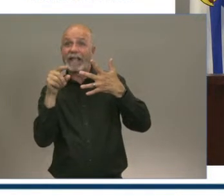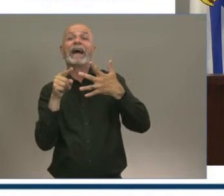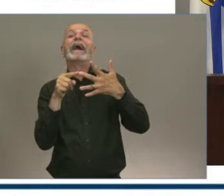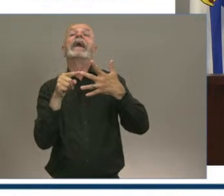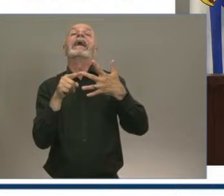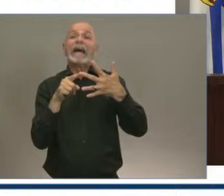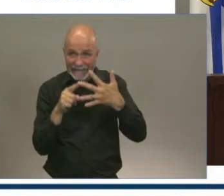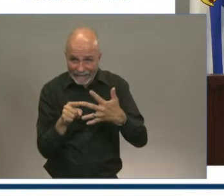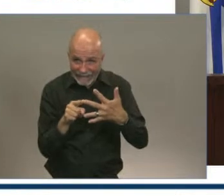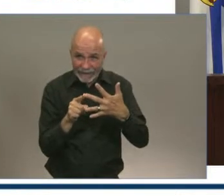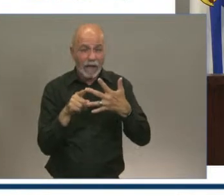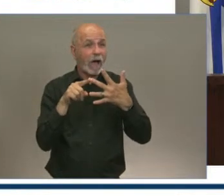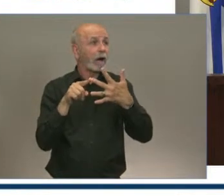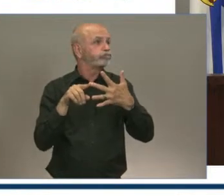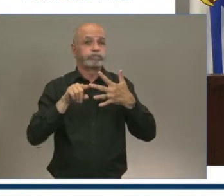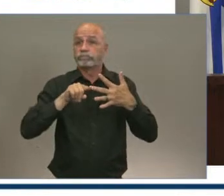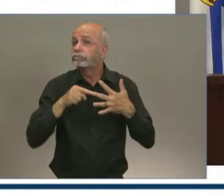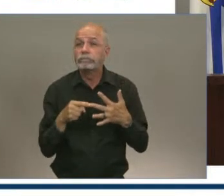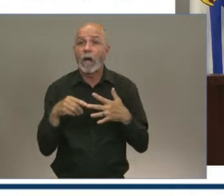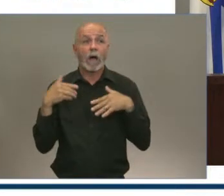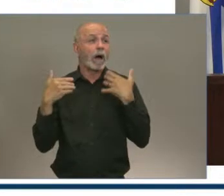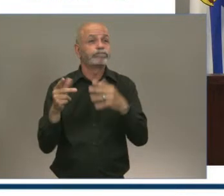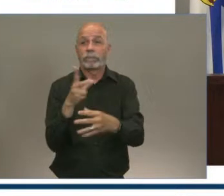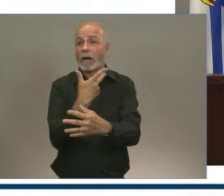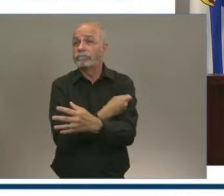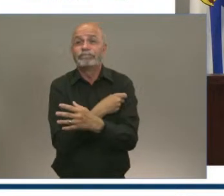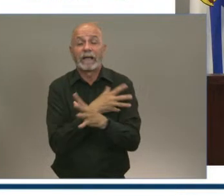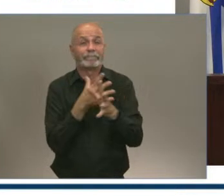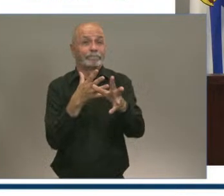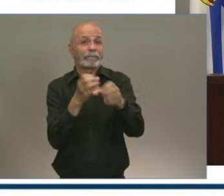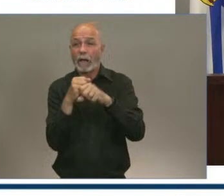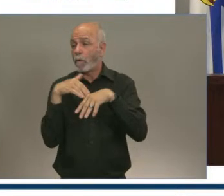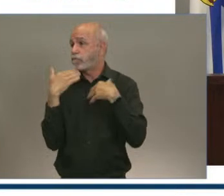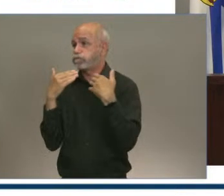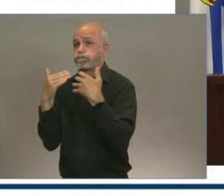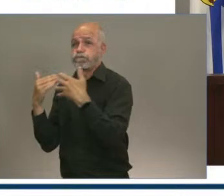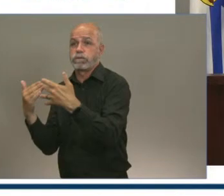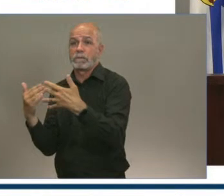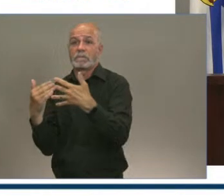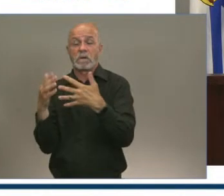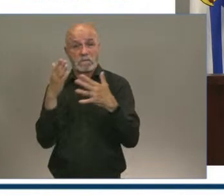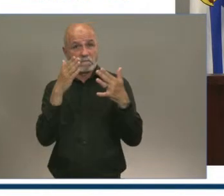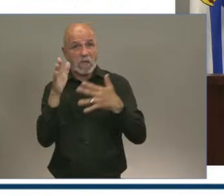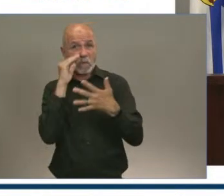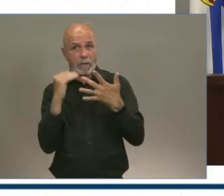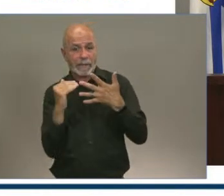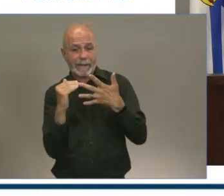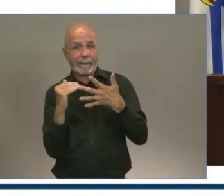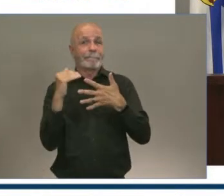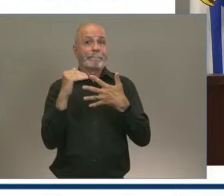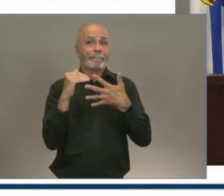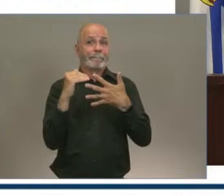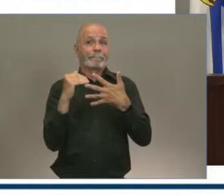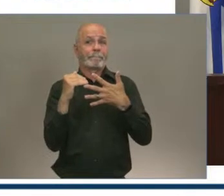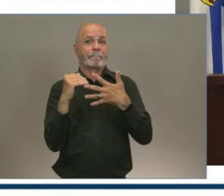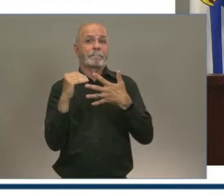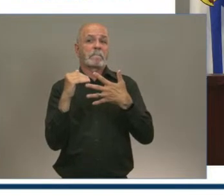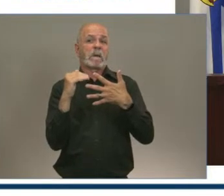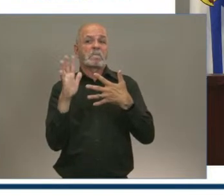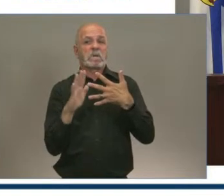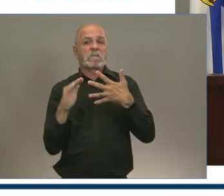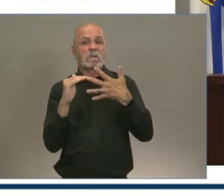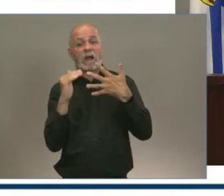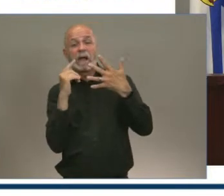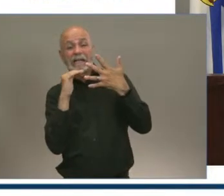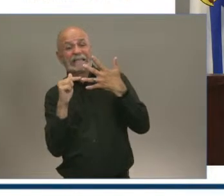up at this vaccination pace. Would you consider adopting restrictions from later phases into earlier ones? Would you shorten